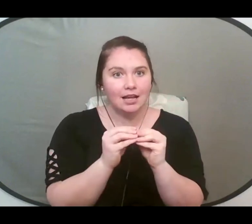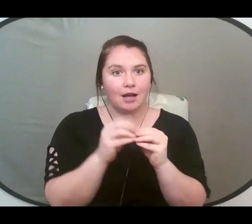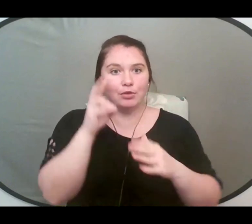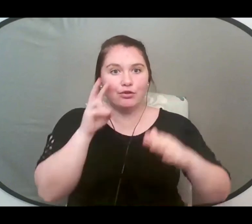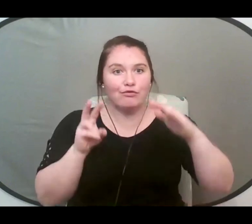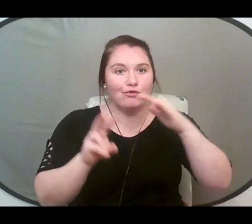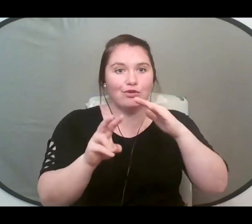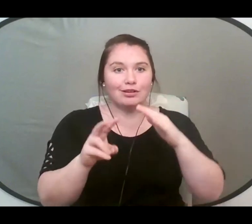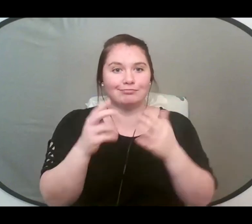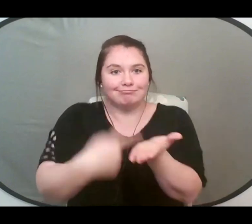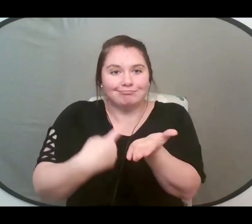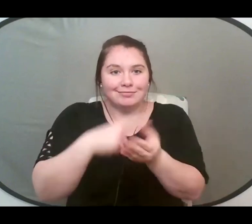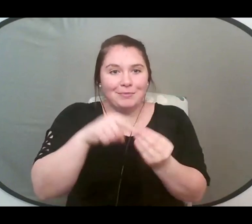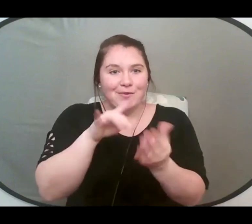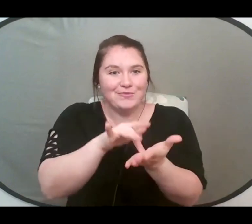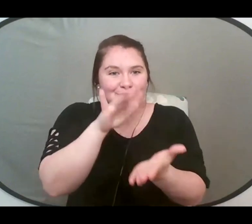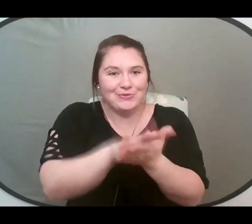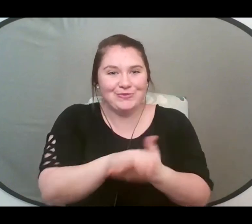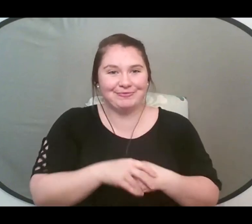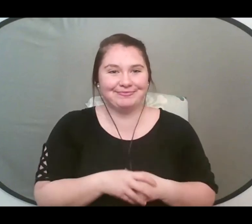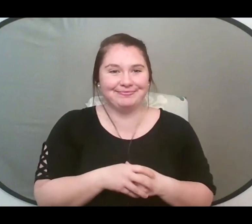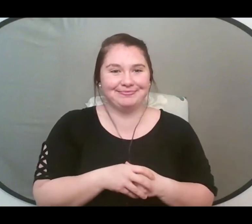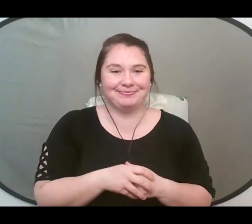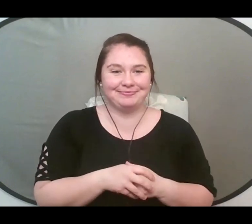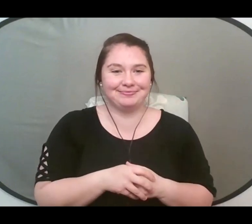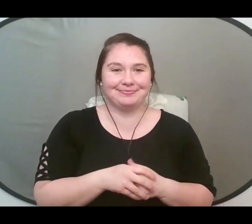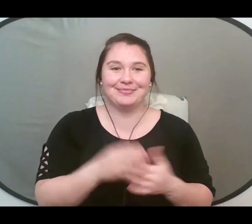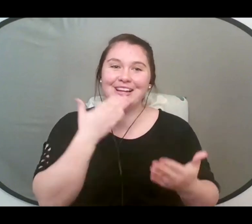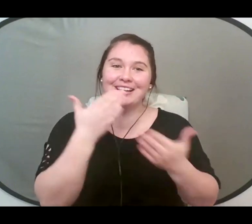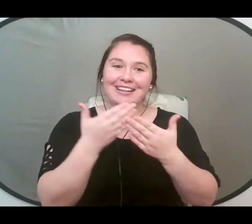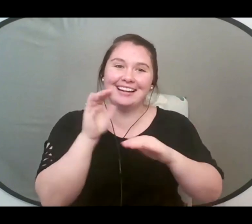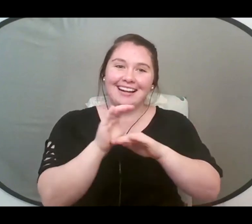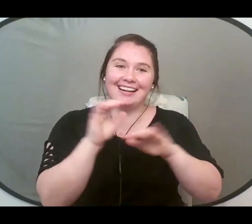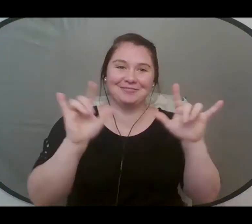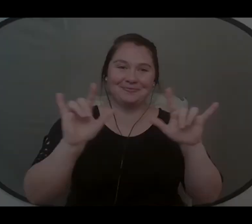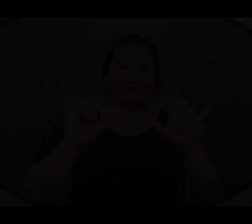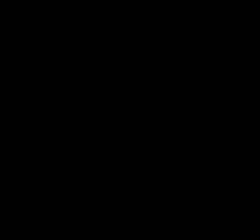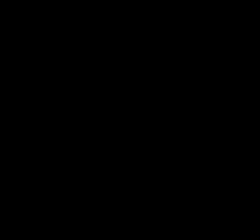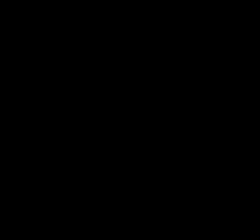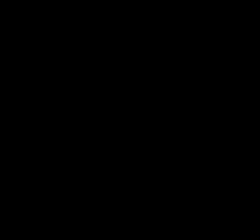school next time. Good night. Thank you. Thank you, everyone.